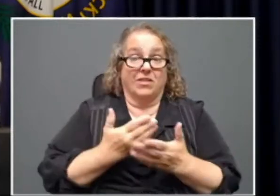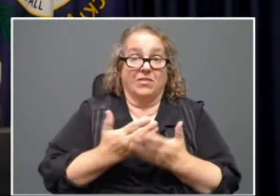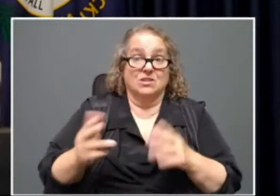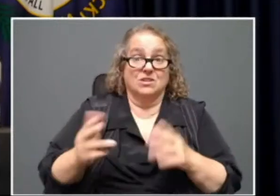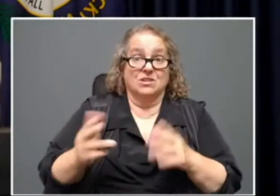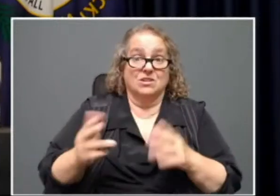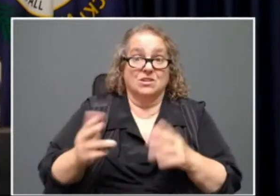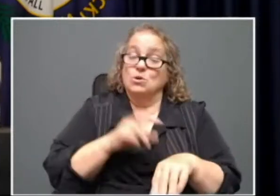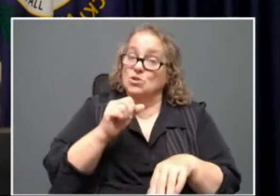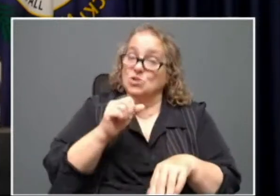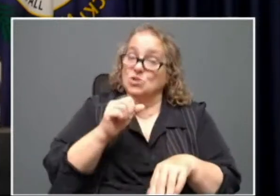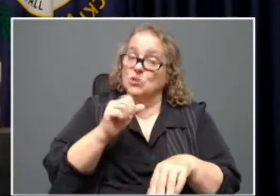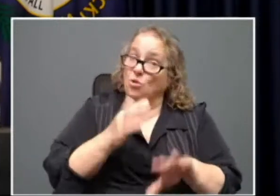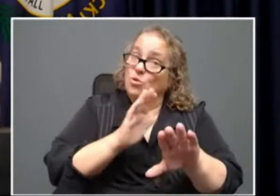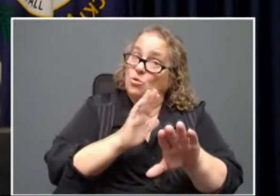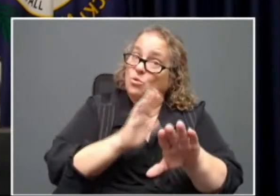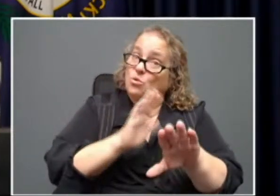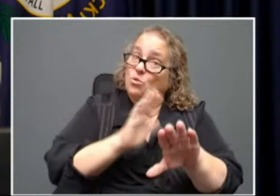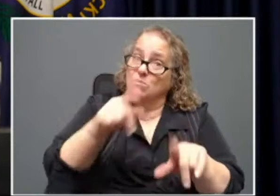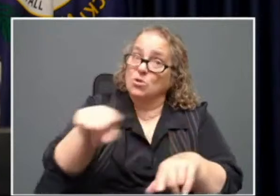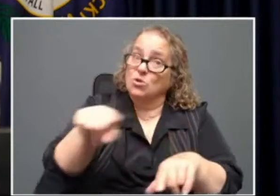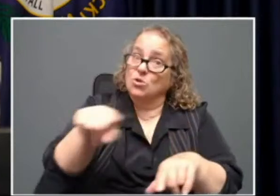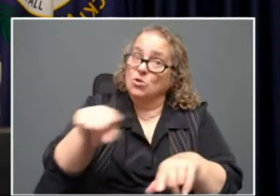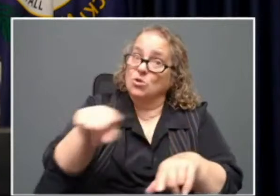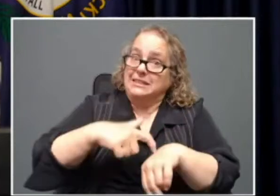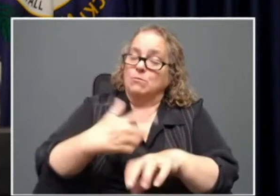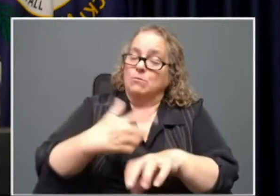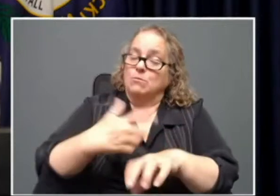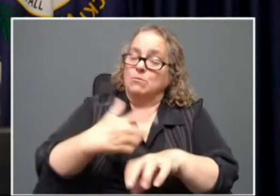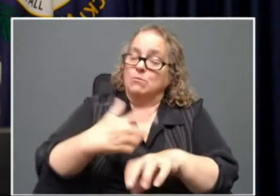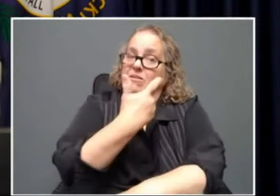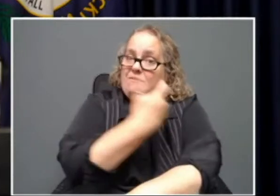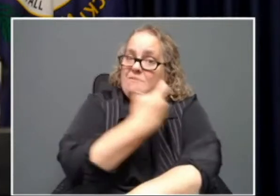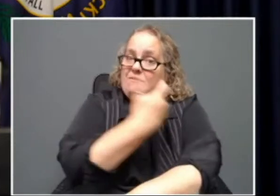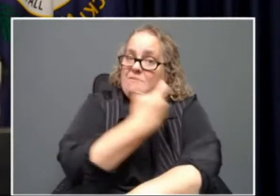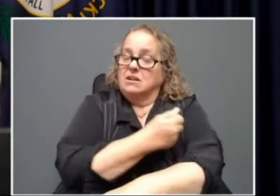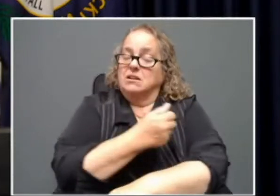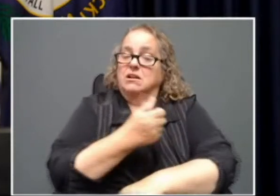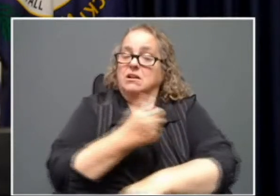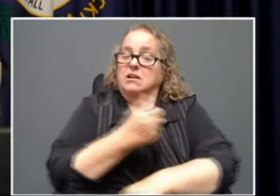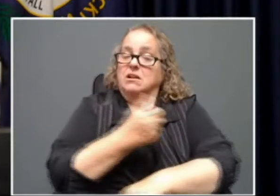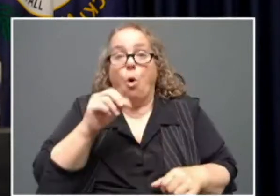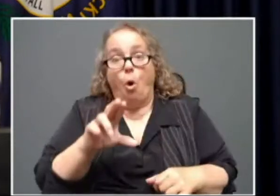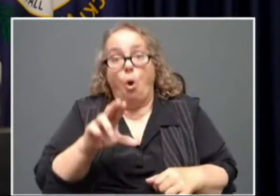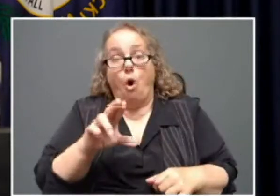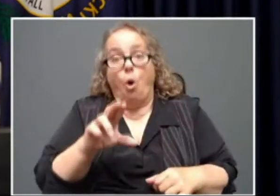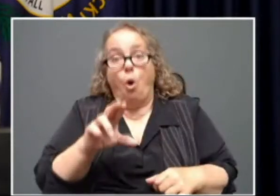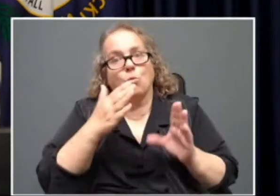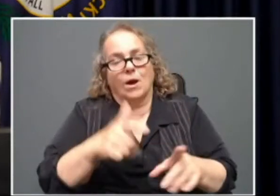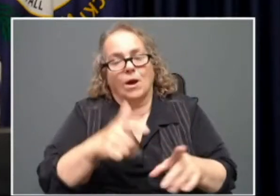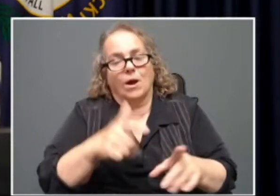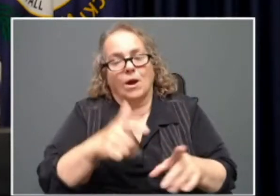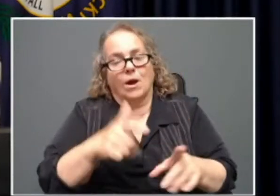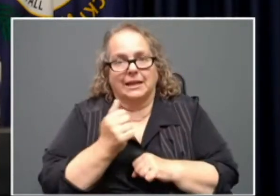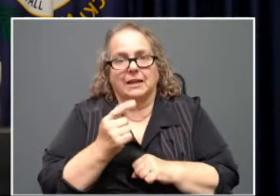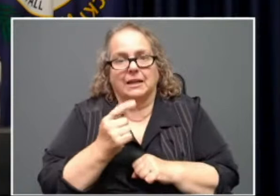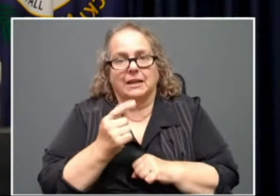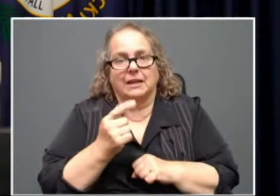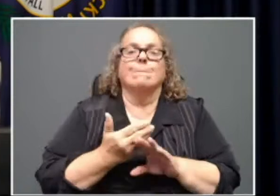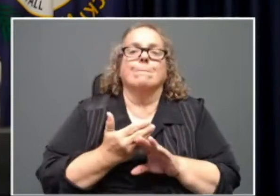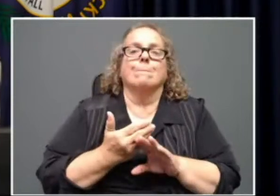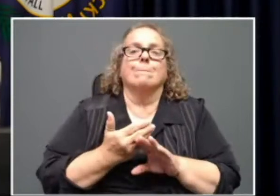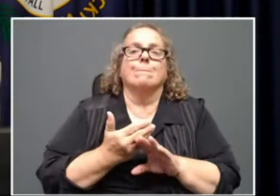gives you time to get fully vaccinated or on the way to being fully vaccinated before